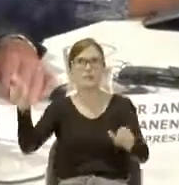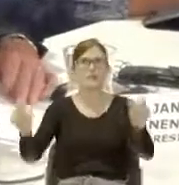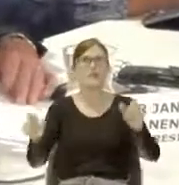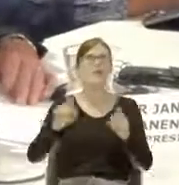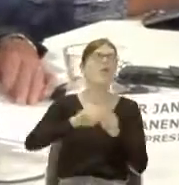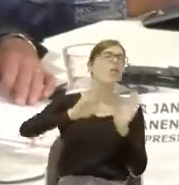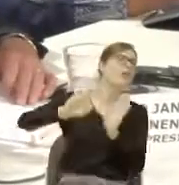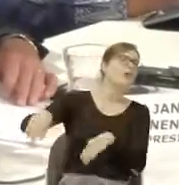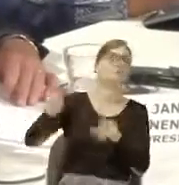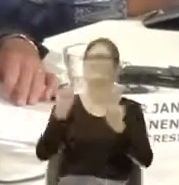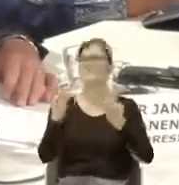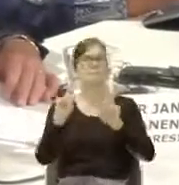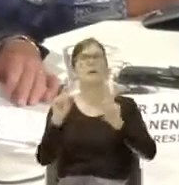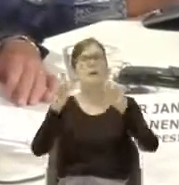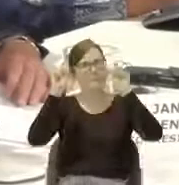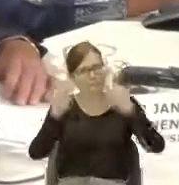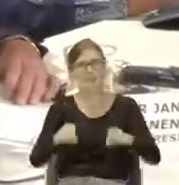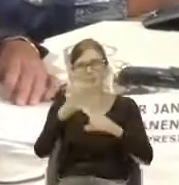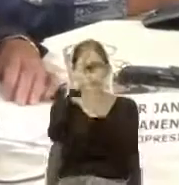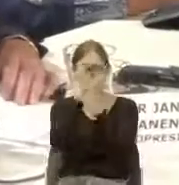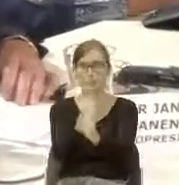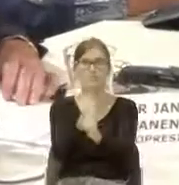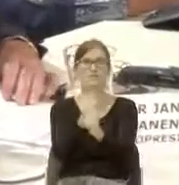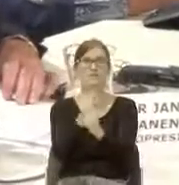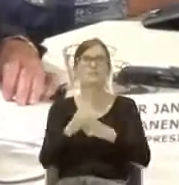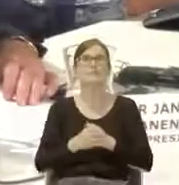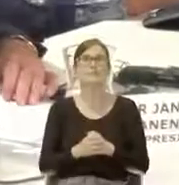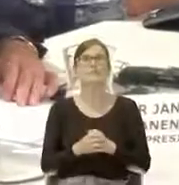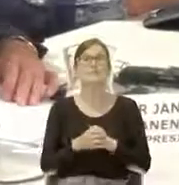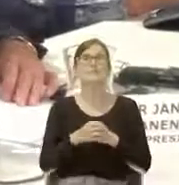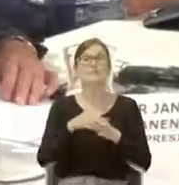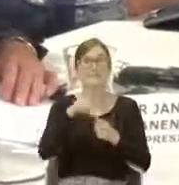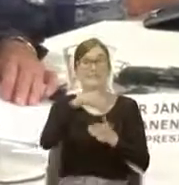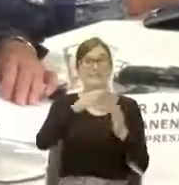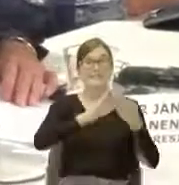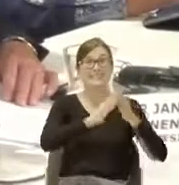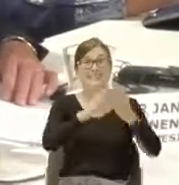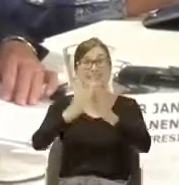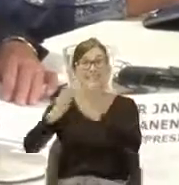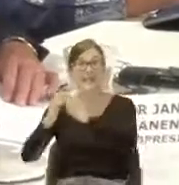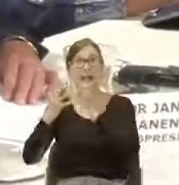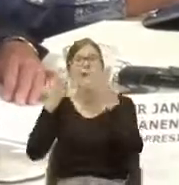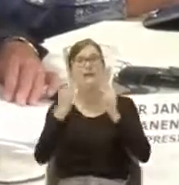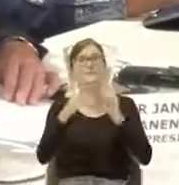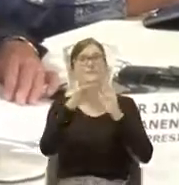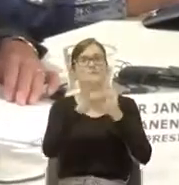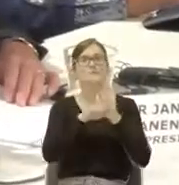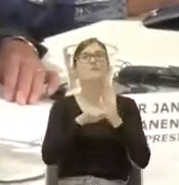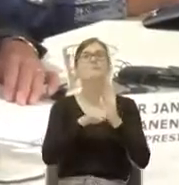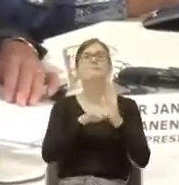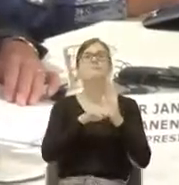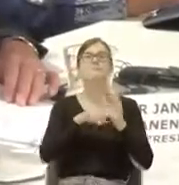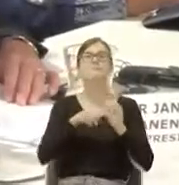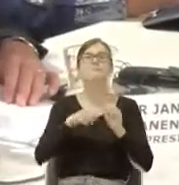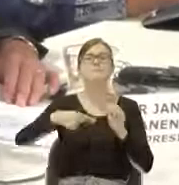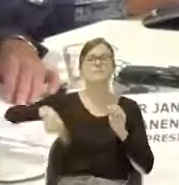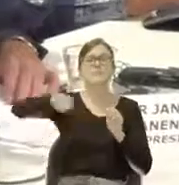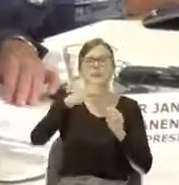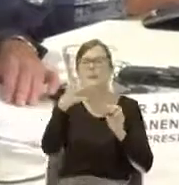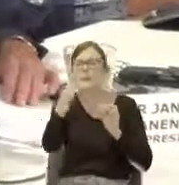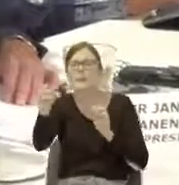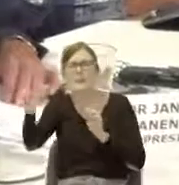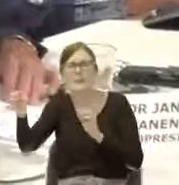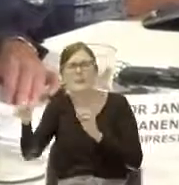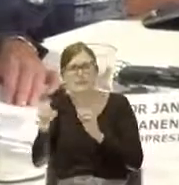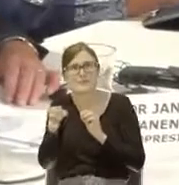agenda recognizes the potential of local and regional governments to transform our systems. It is the agenda